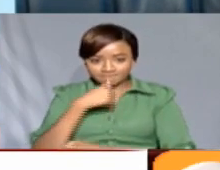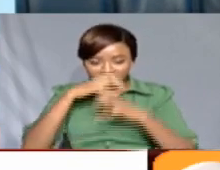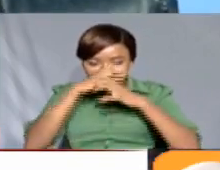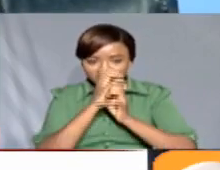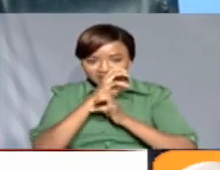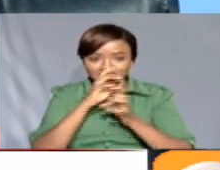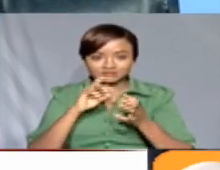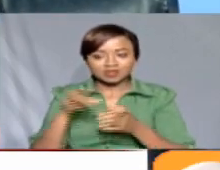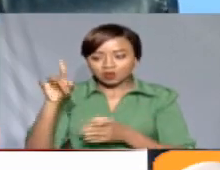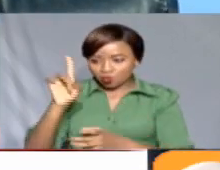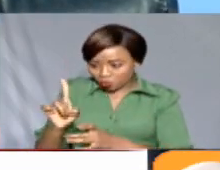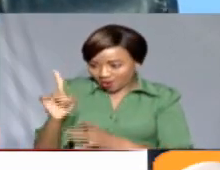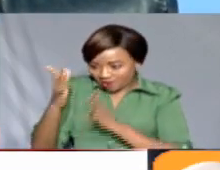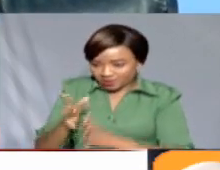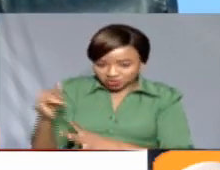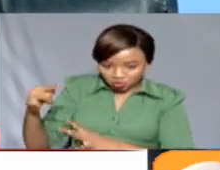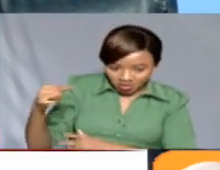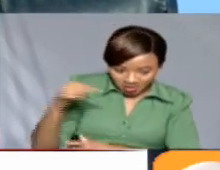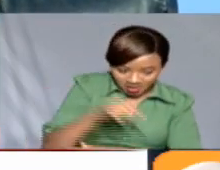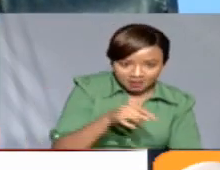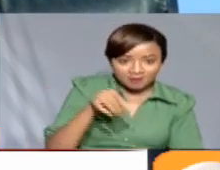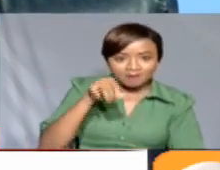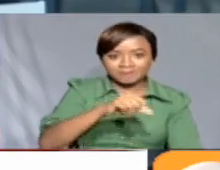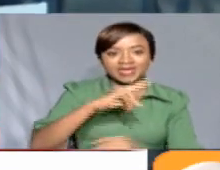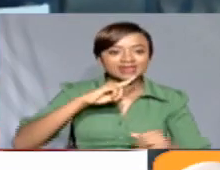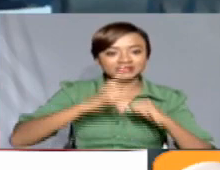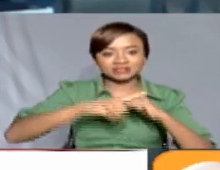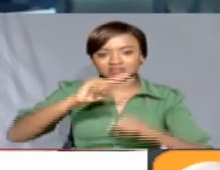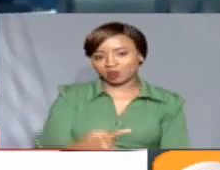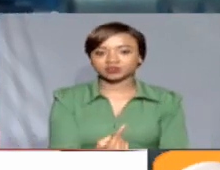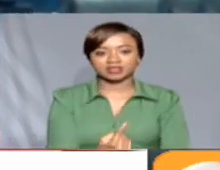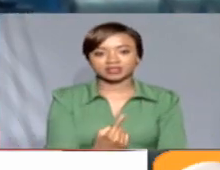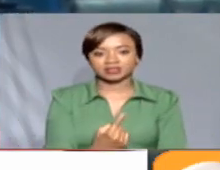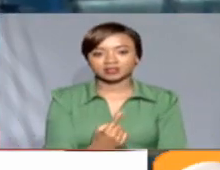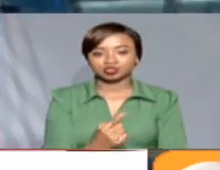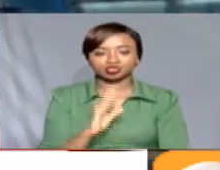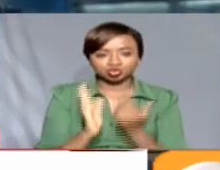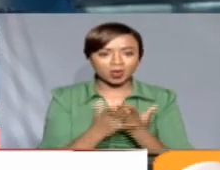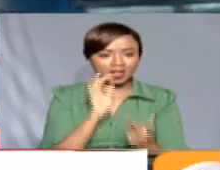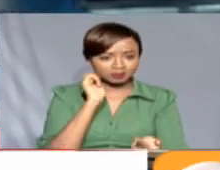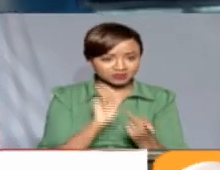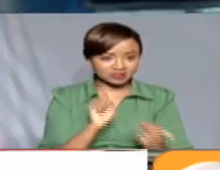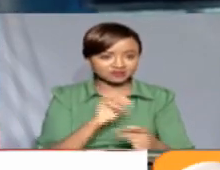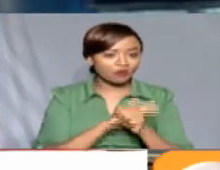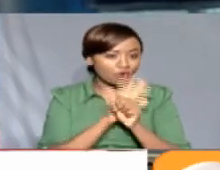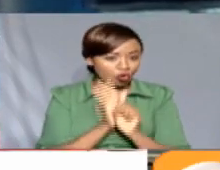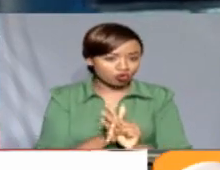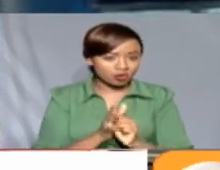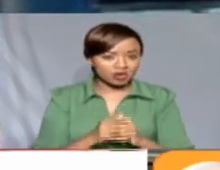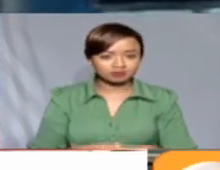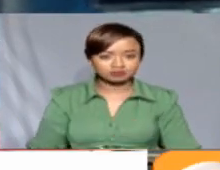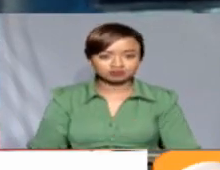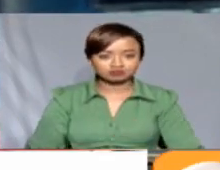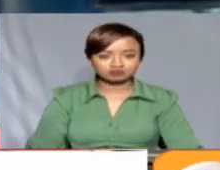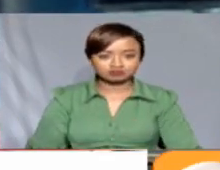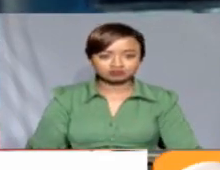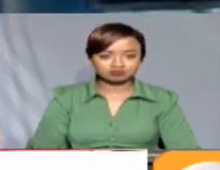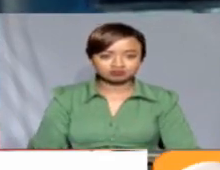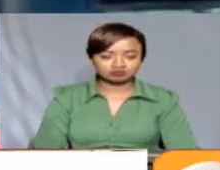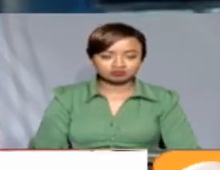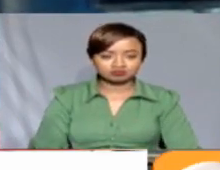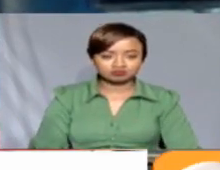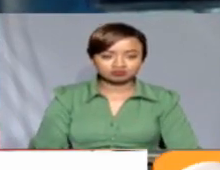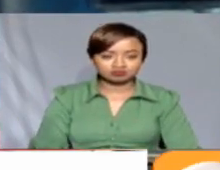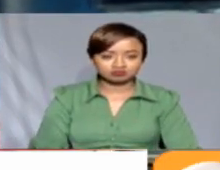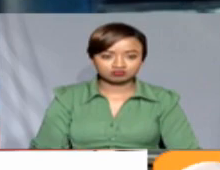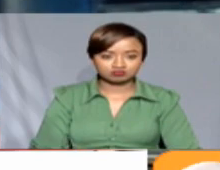go less than 6,000. Fortunately for us, we already have the equipment that we are using for other PCR, whether it's but for how HIV. Much would that equipment cost? You are looking at